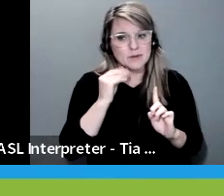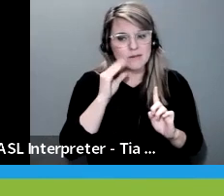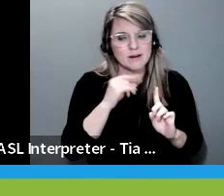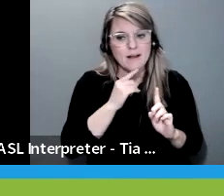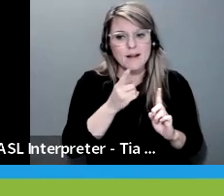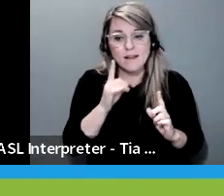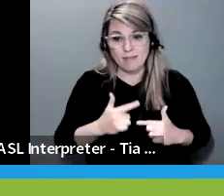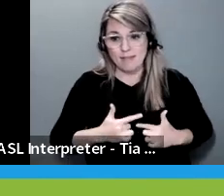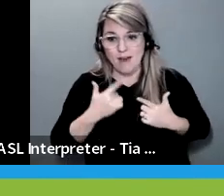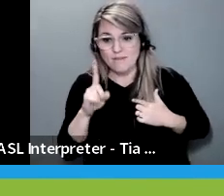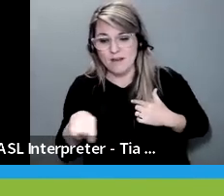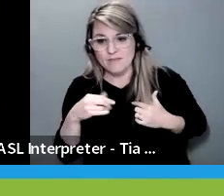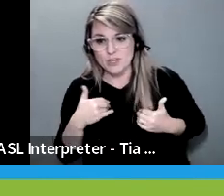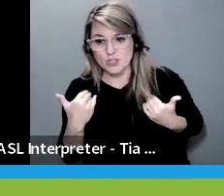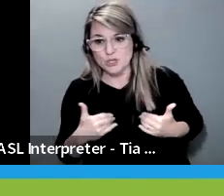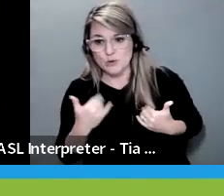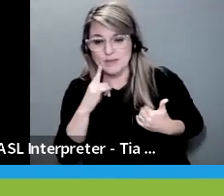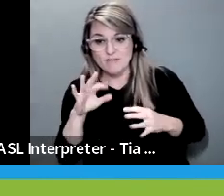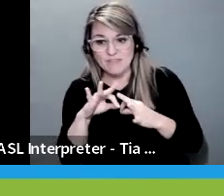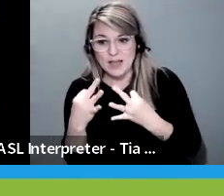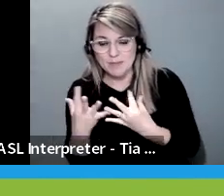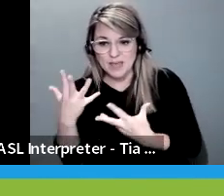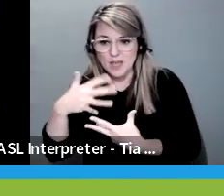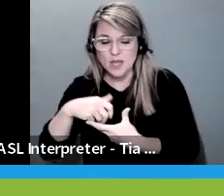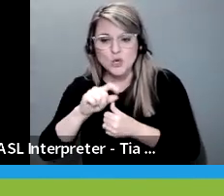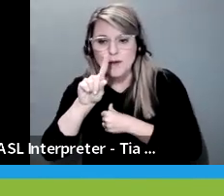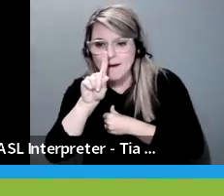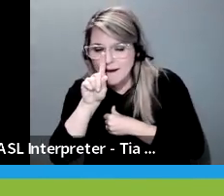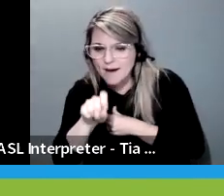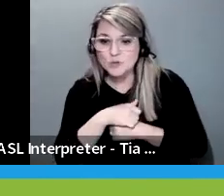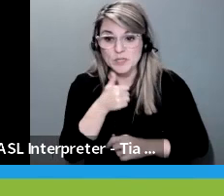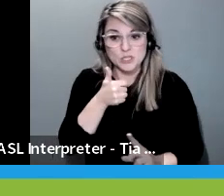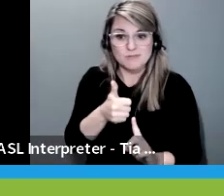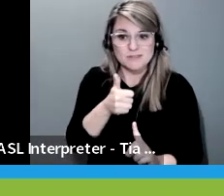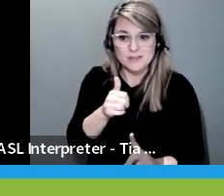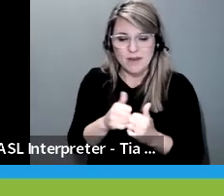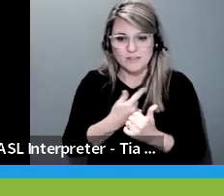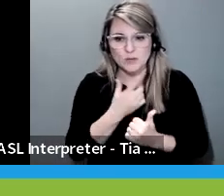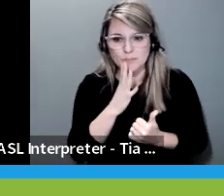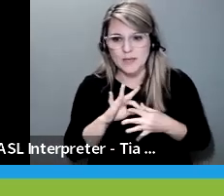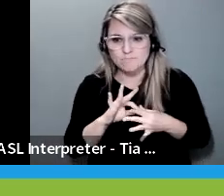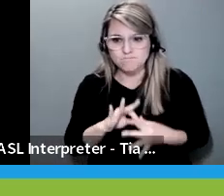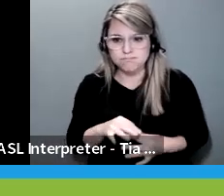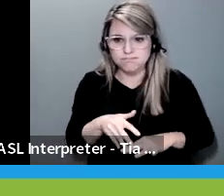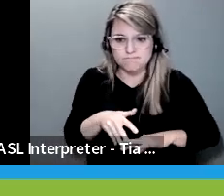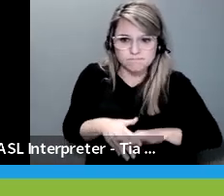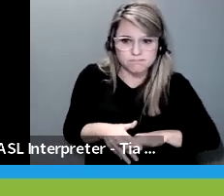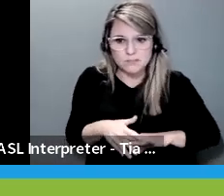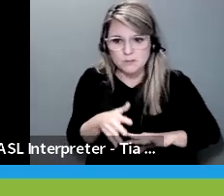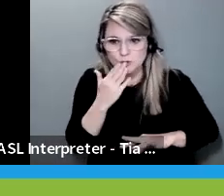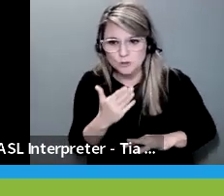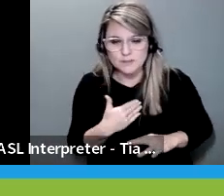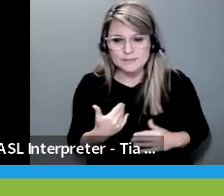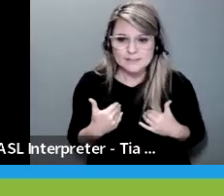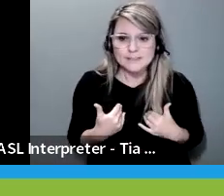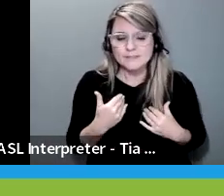youth and family, your work has really got to be grounded in good premises. So if you look at this, the roots are in that soil, and the